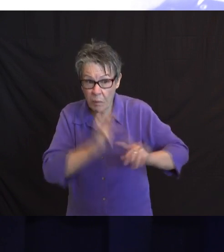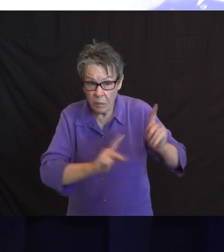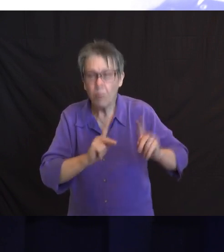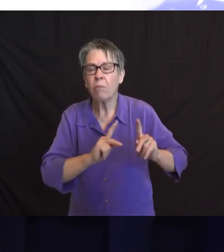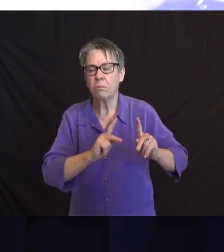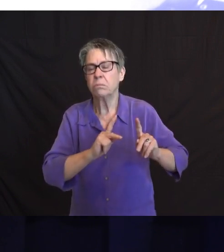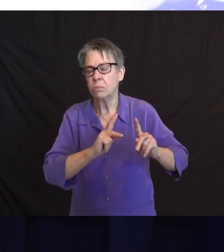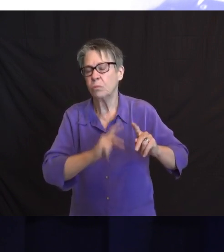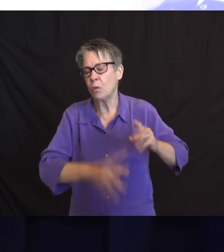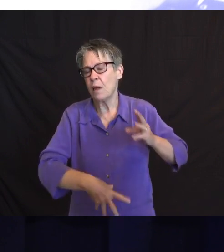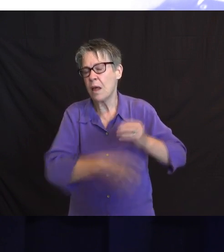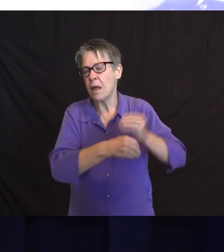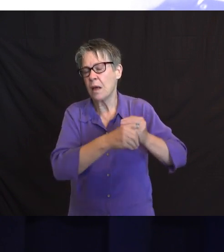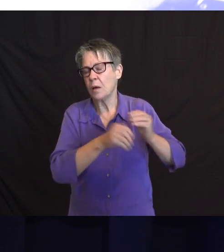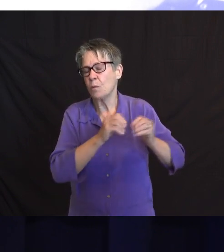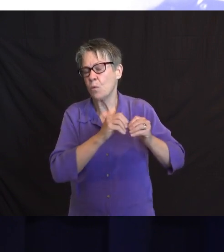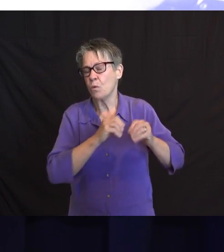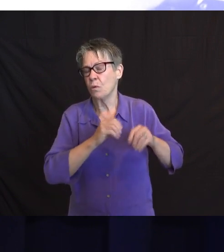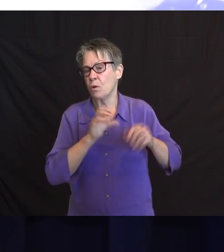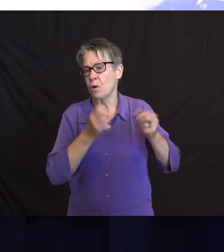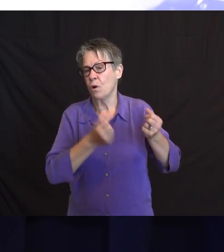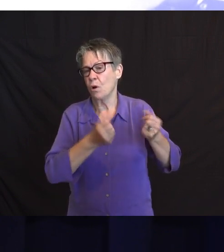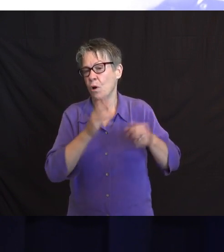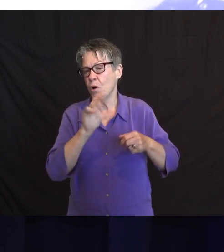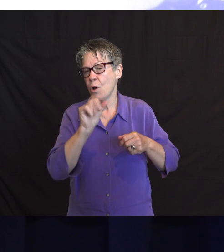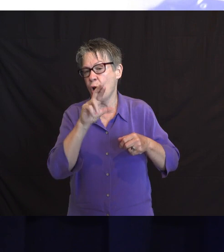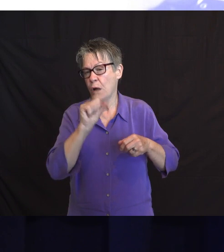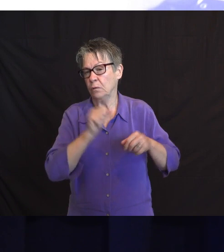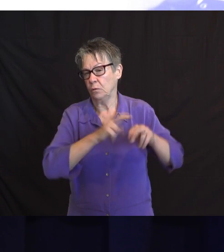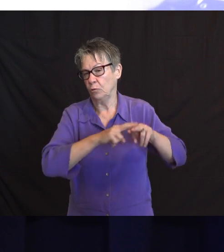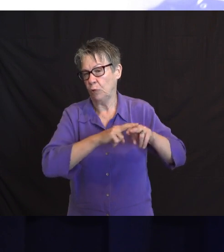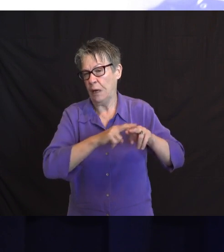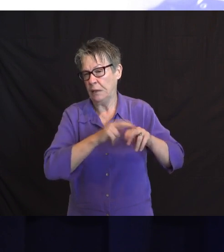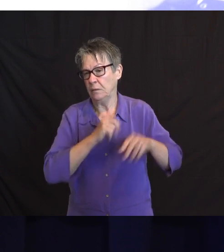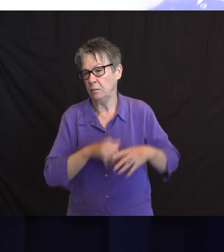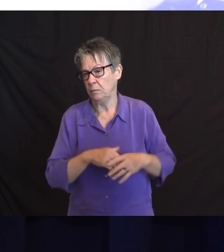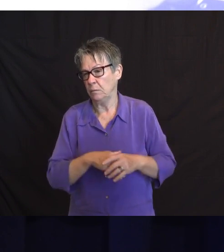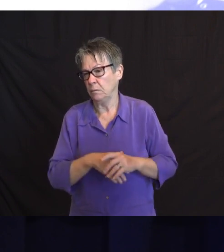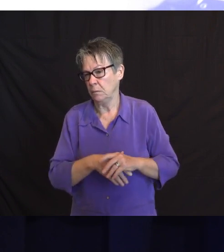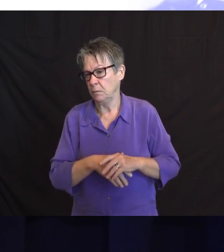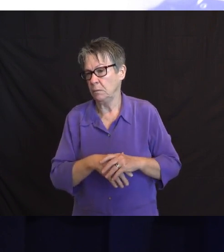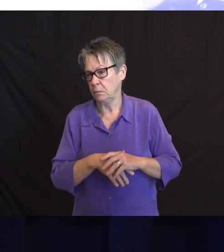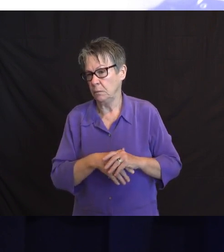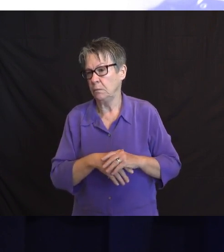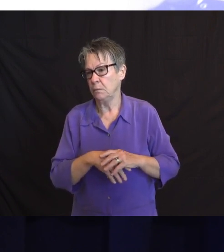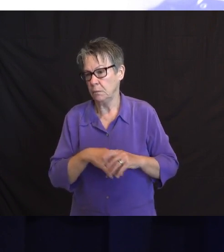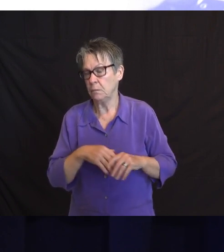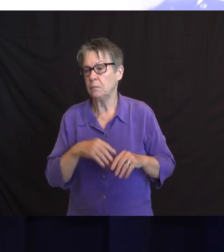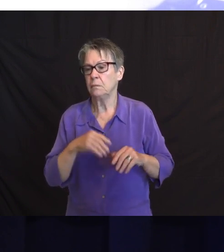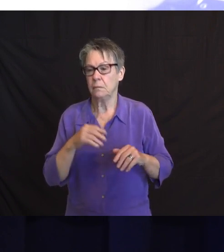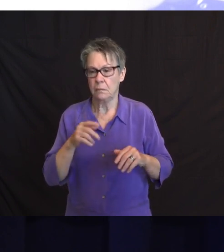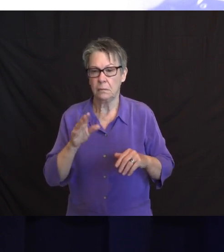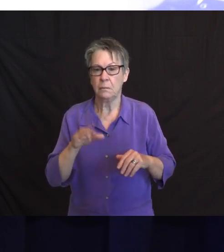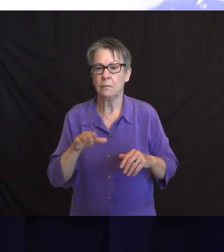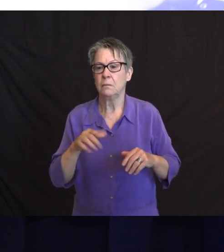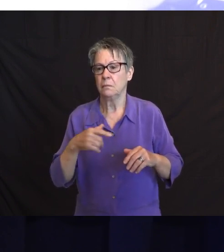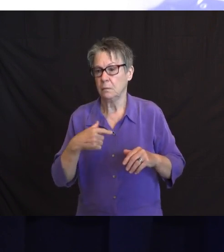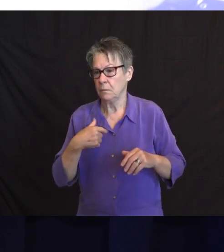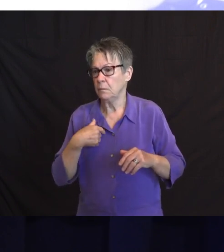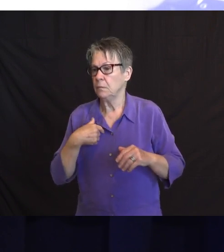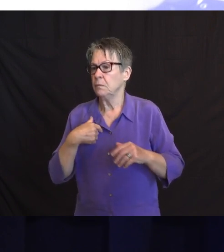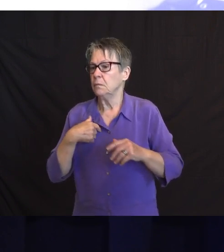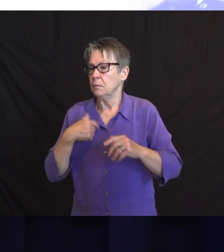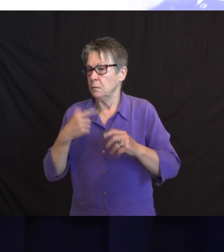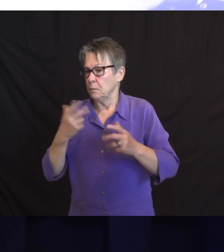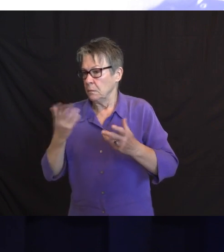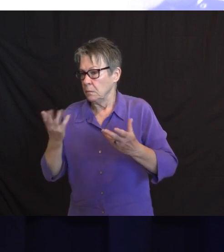as engineer availability, there have been spots, particularly in the early. We did have engineers. You know, we have two divisions, Hoboken and Newark division. And